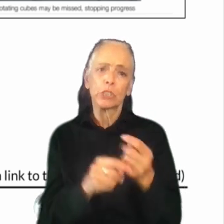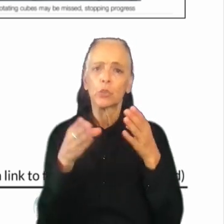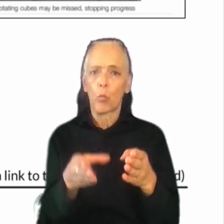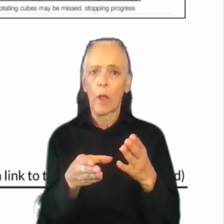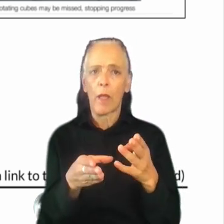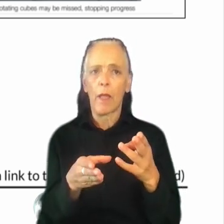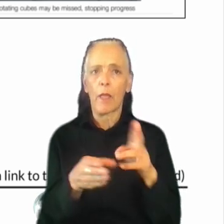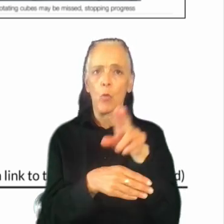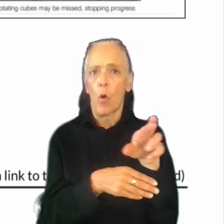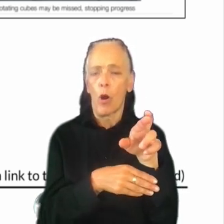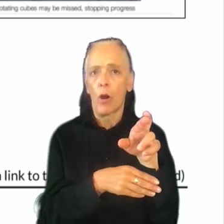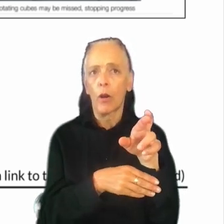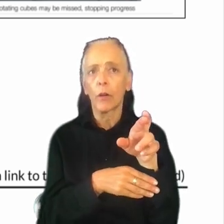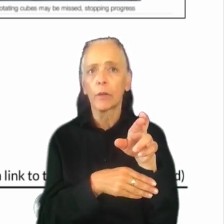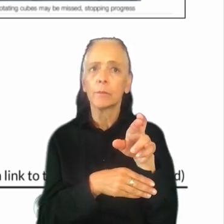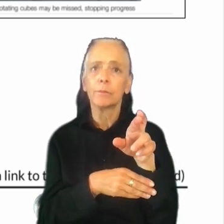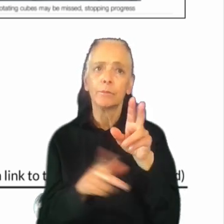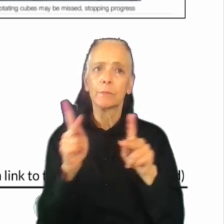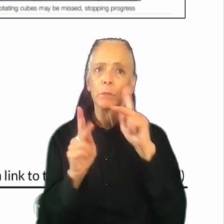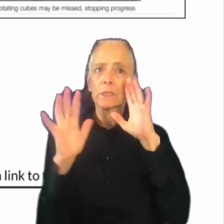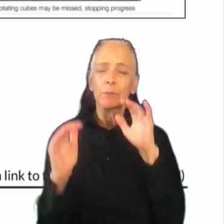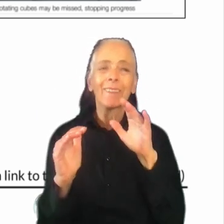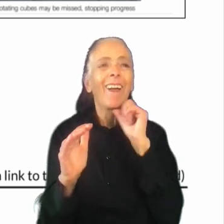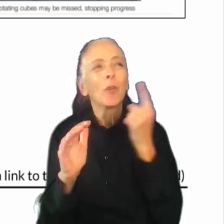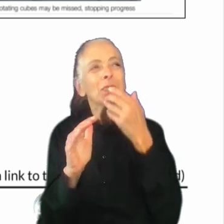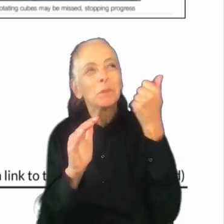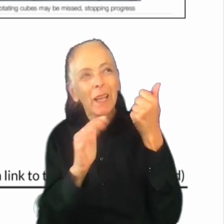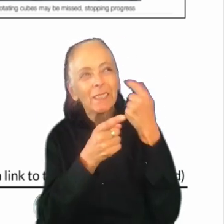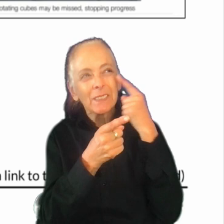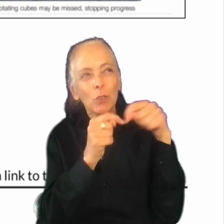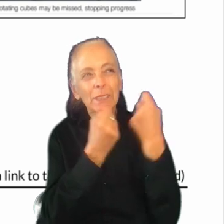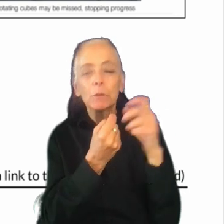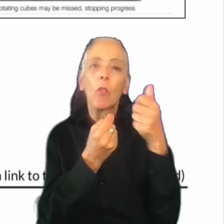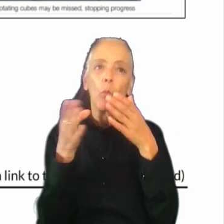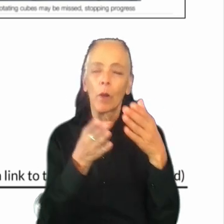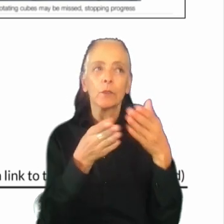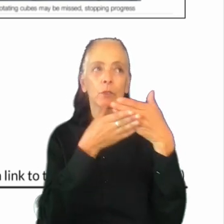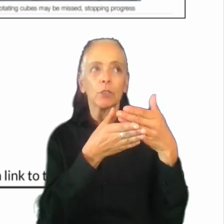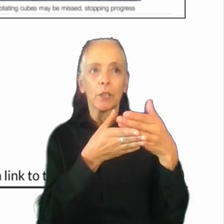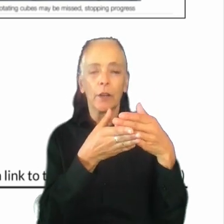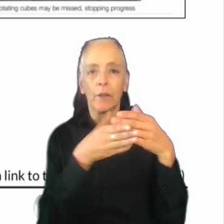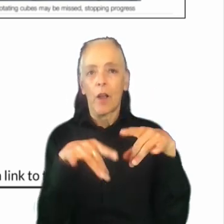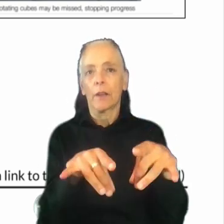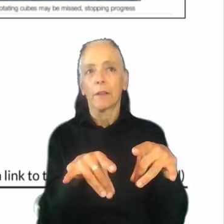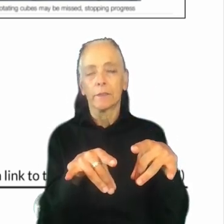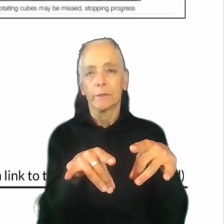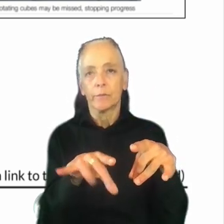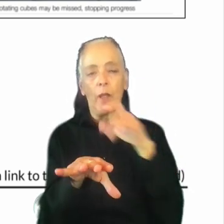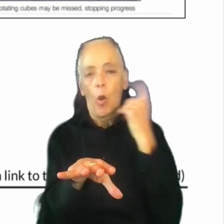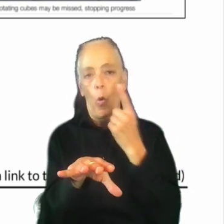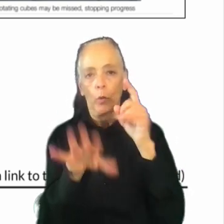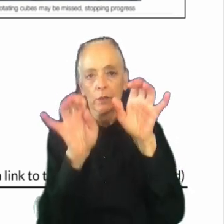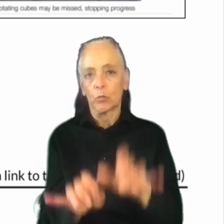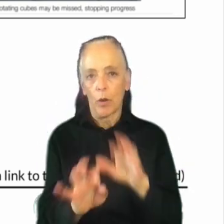with user researchers expect it's not always the best way when you're working closely with teams there are other ways of sharing findings than writing a report but